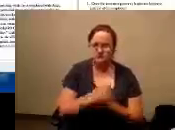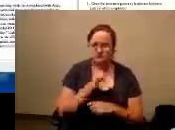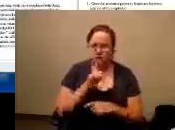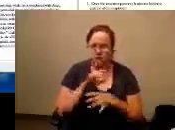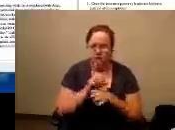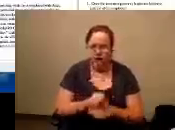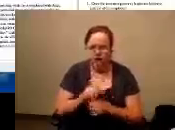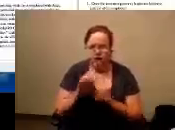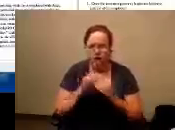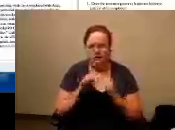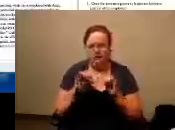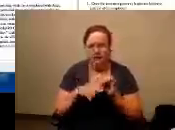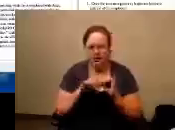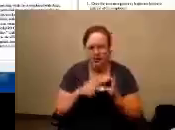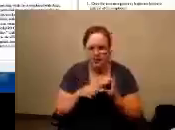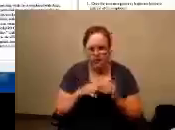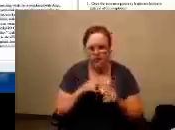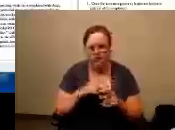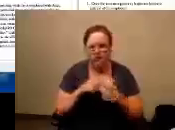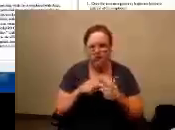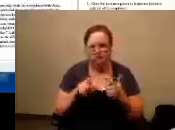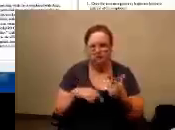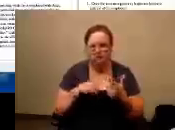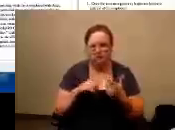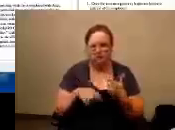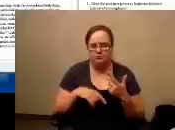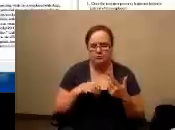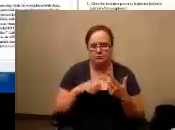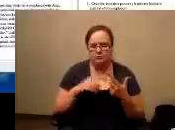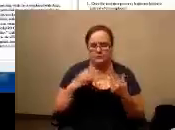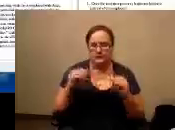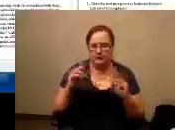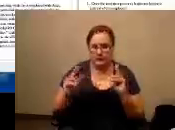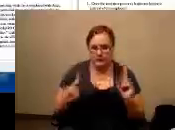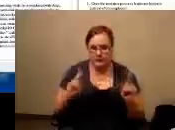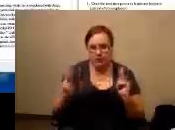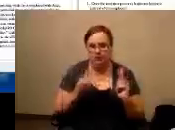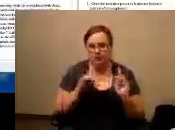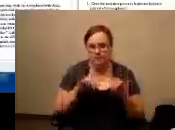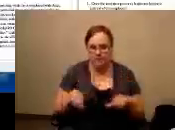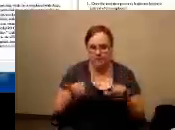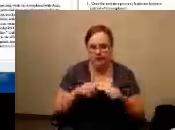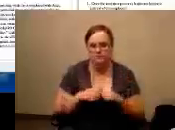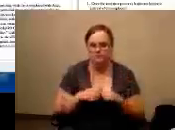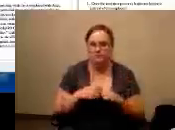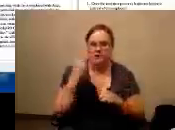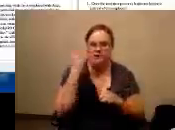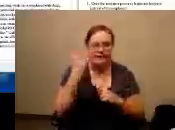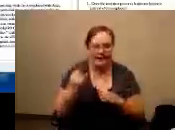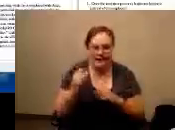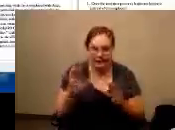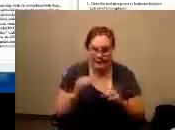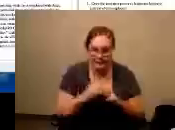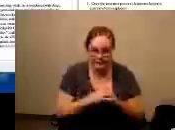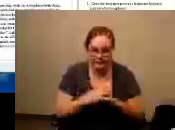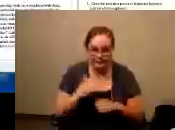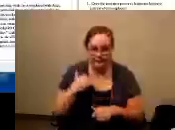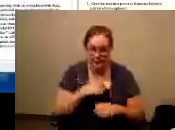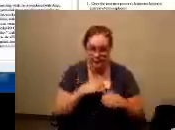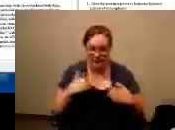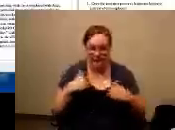with engineers. They are common with, very common with salespeople. Here's the idea. We have